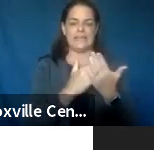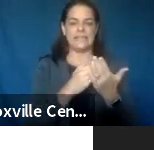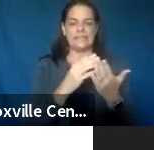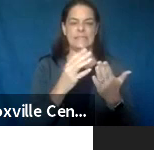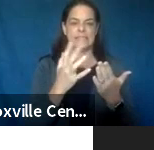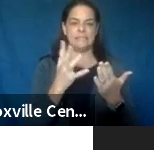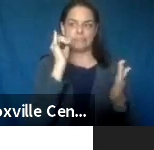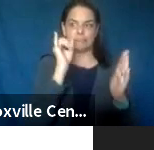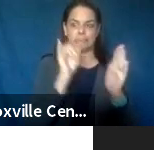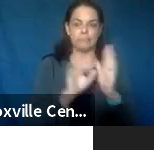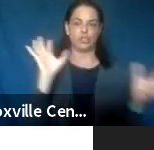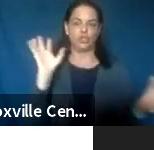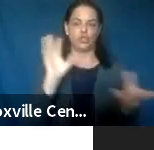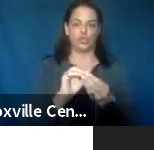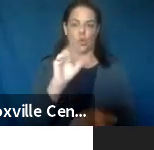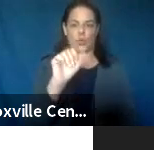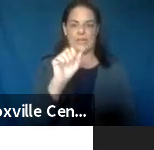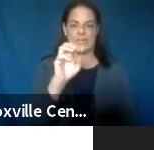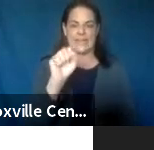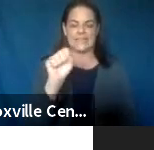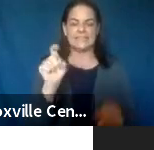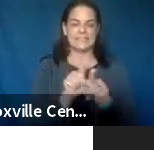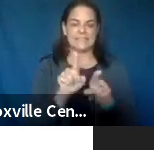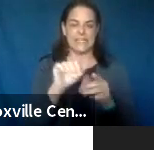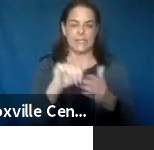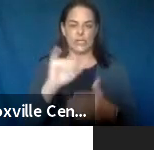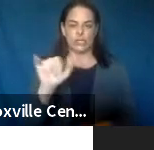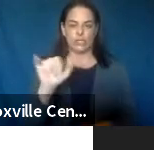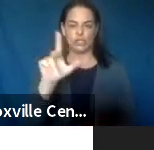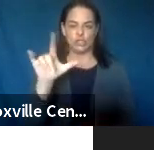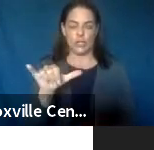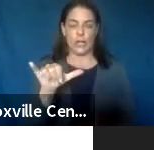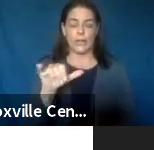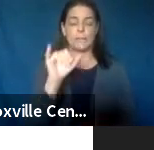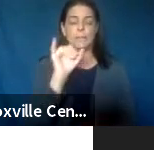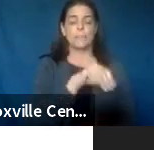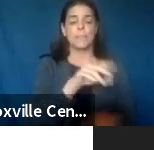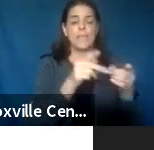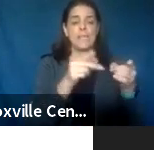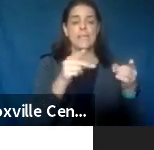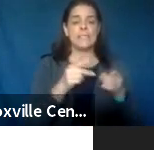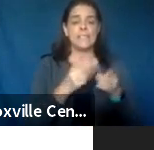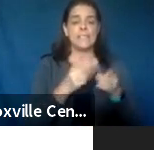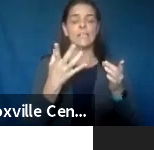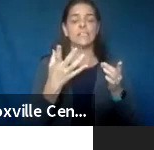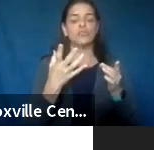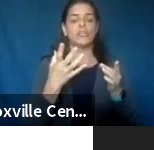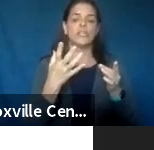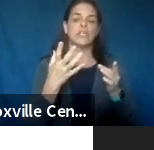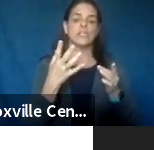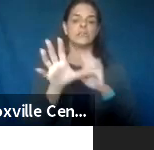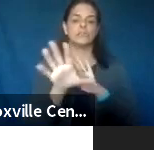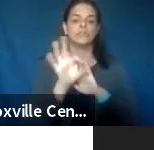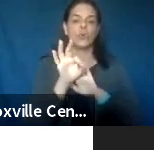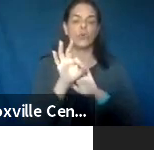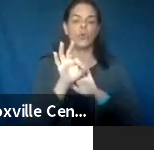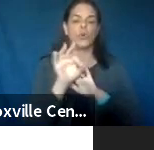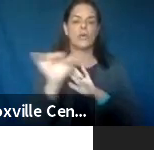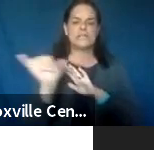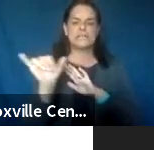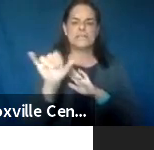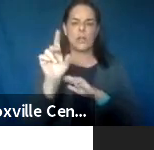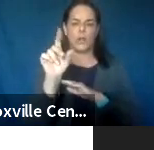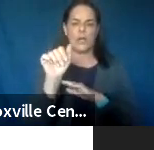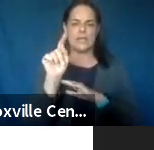total cases as we did in July. The district shows similar